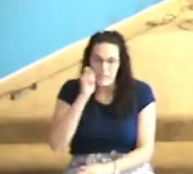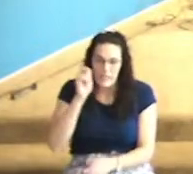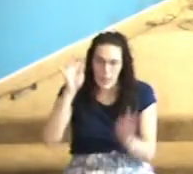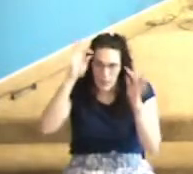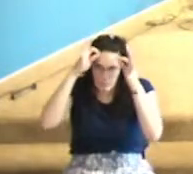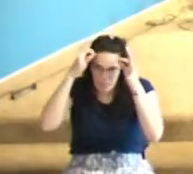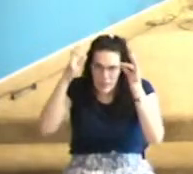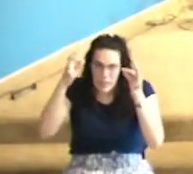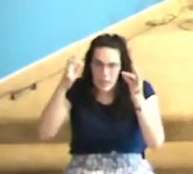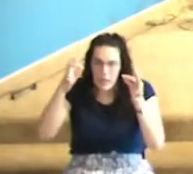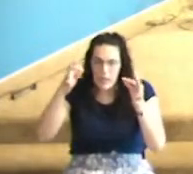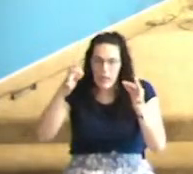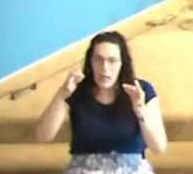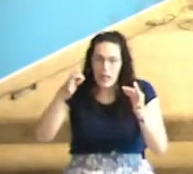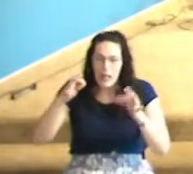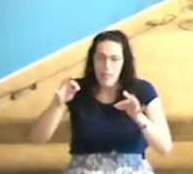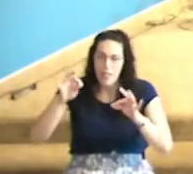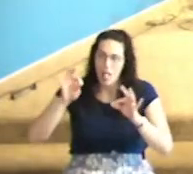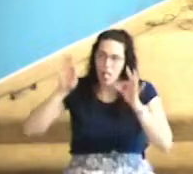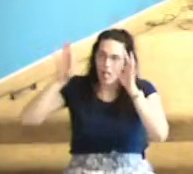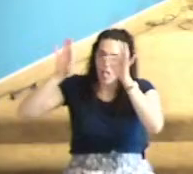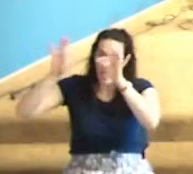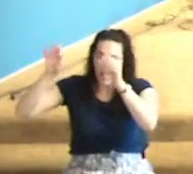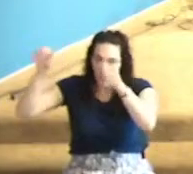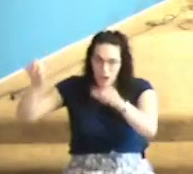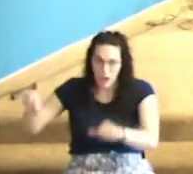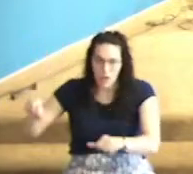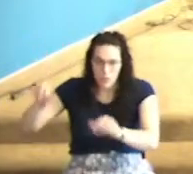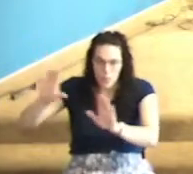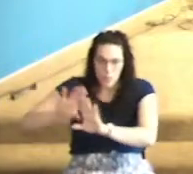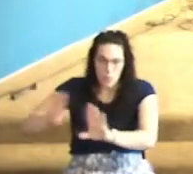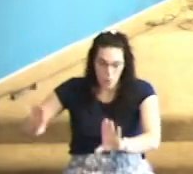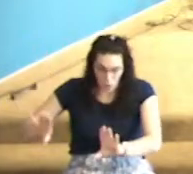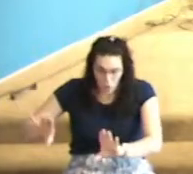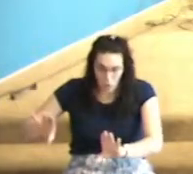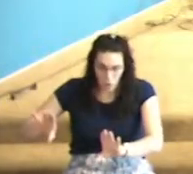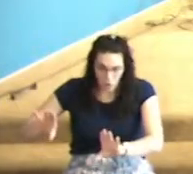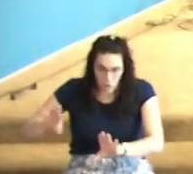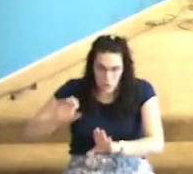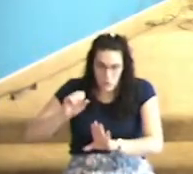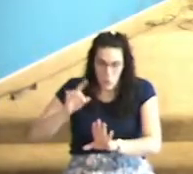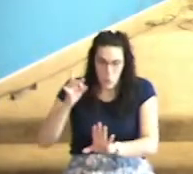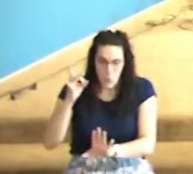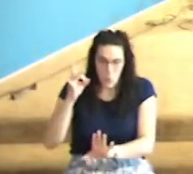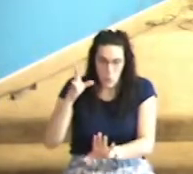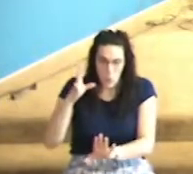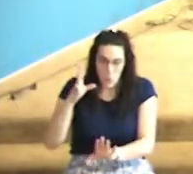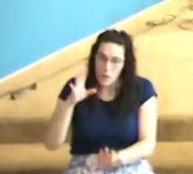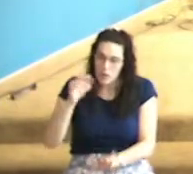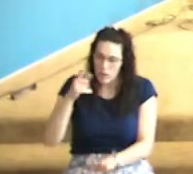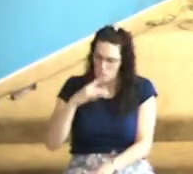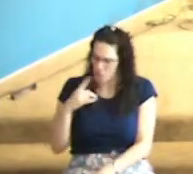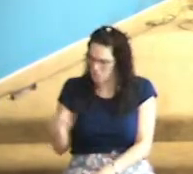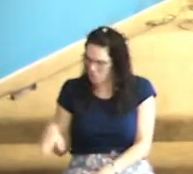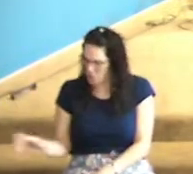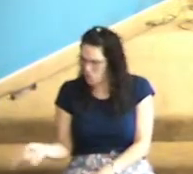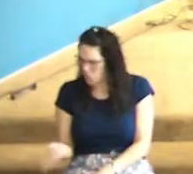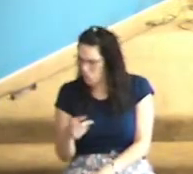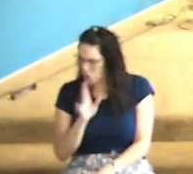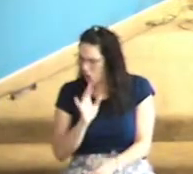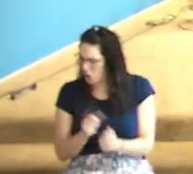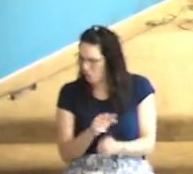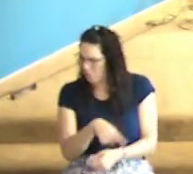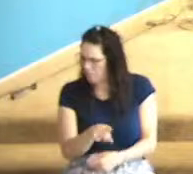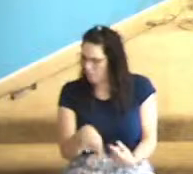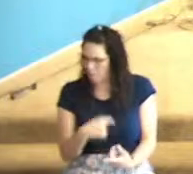wall. That's those guys. And so God says, Jonah, go talk to them about me. I ain't doing